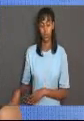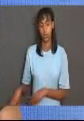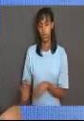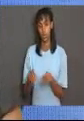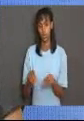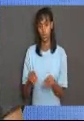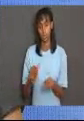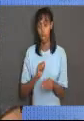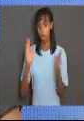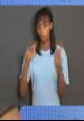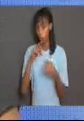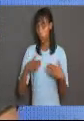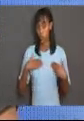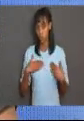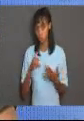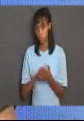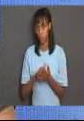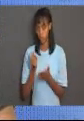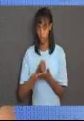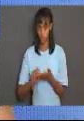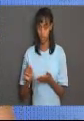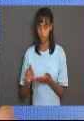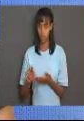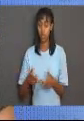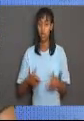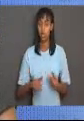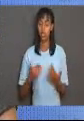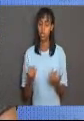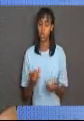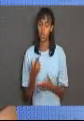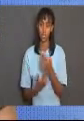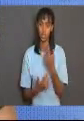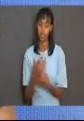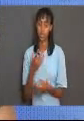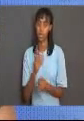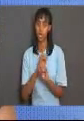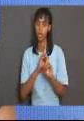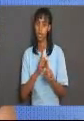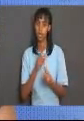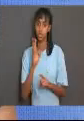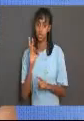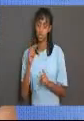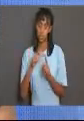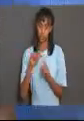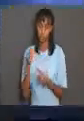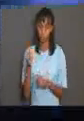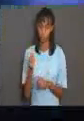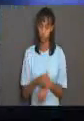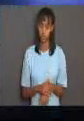Students, I hope you enjoyed that lecture. Let us now discuss answers 6 to 10.